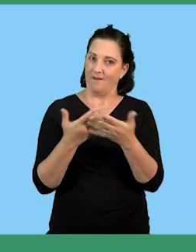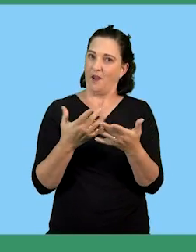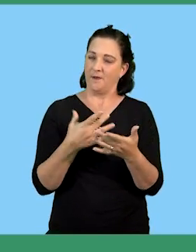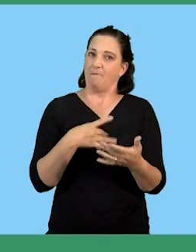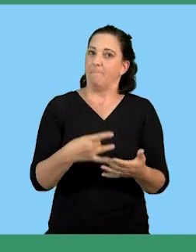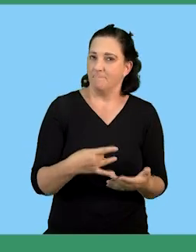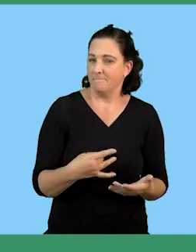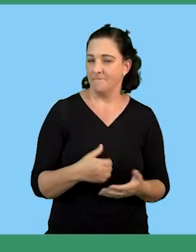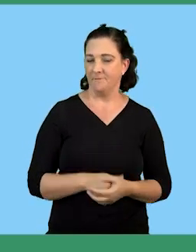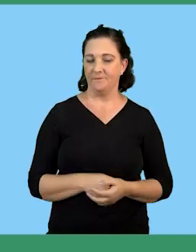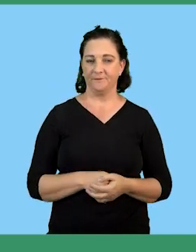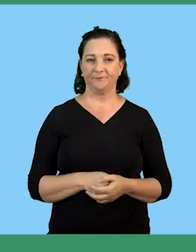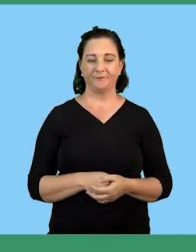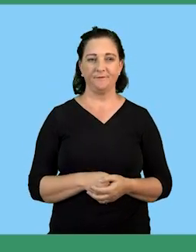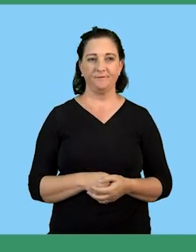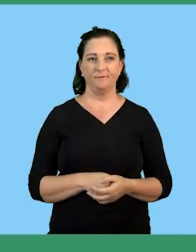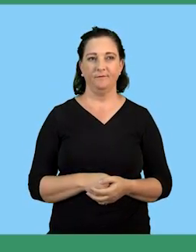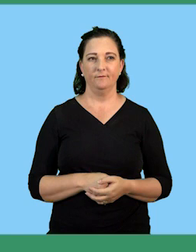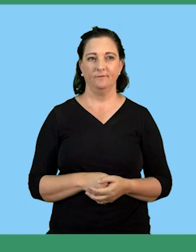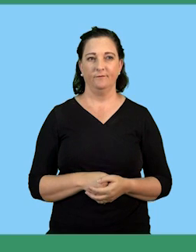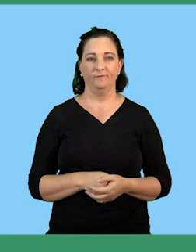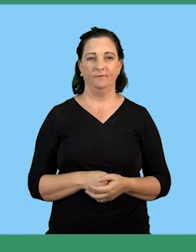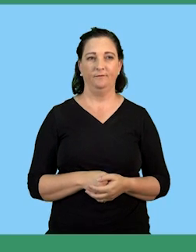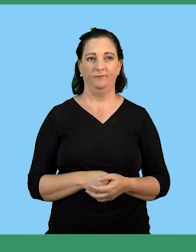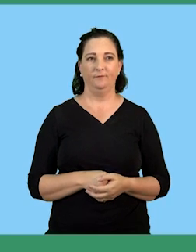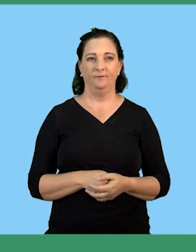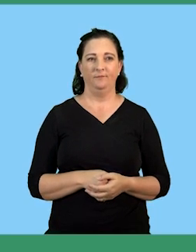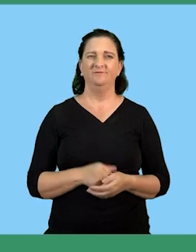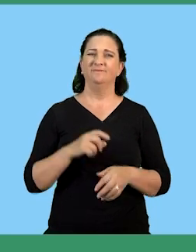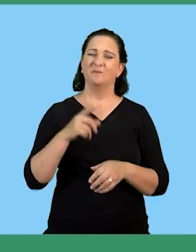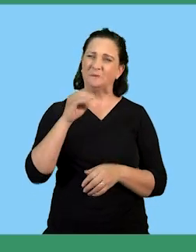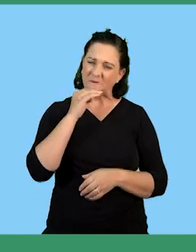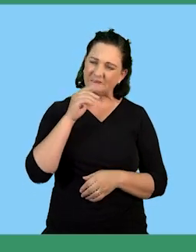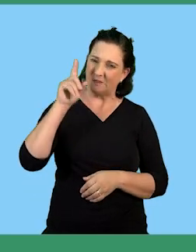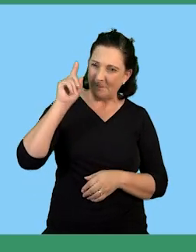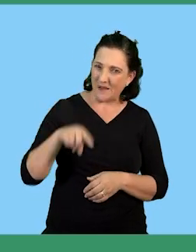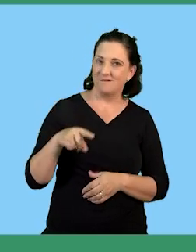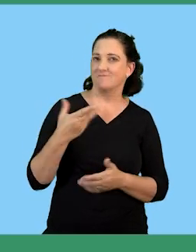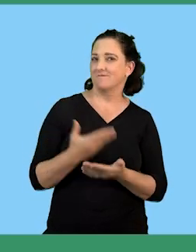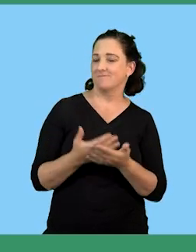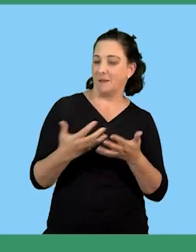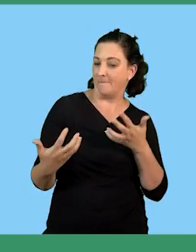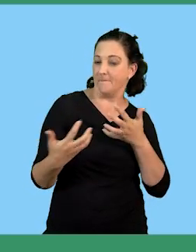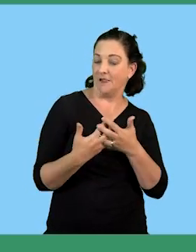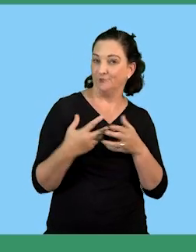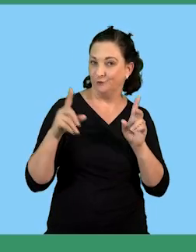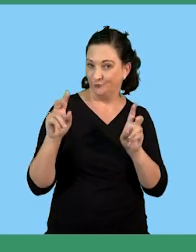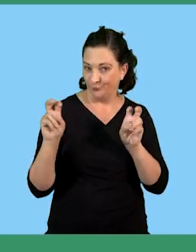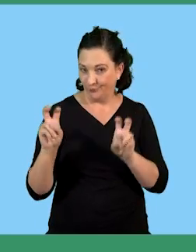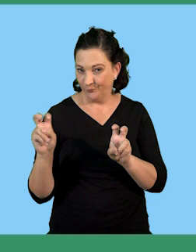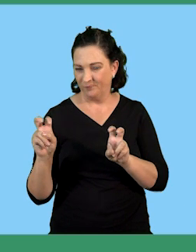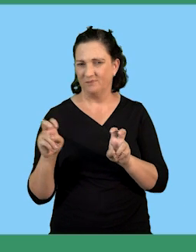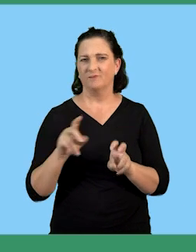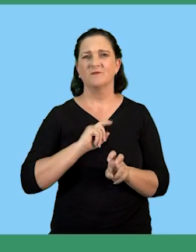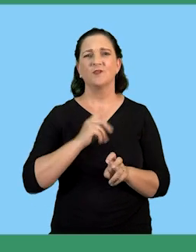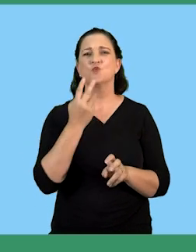grabs attention, or whatever visual that you are using. It needs to be colorful and grab attention. It needs to be meaningful and appropriate. Remember,